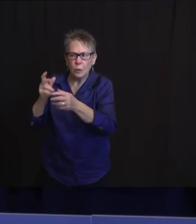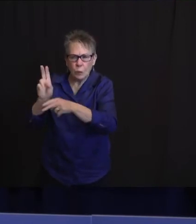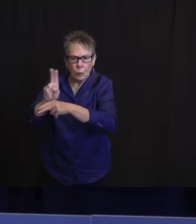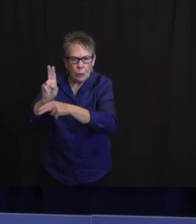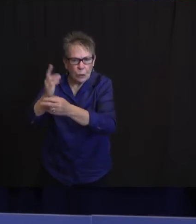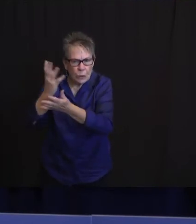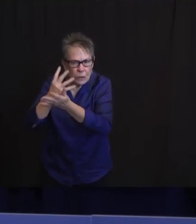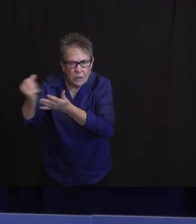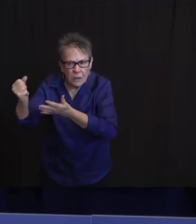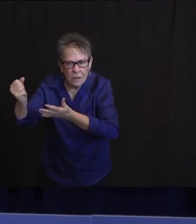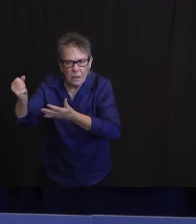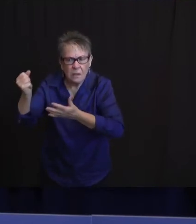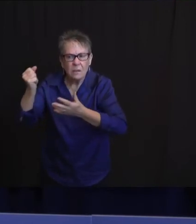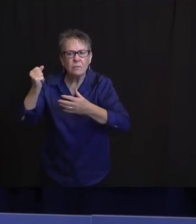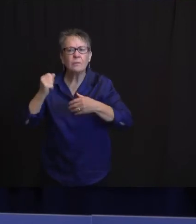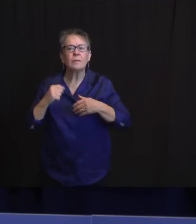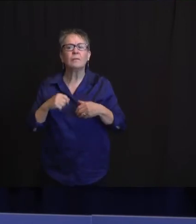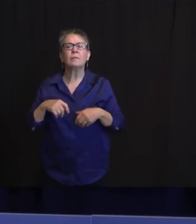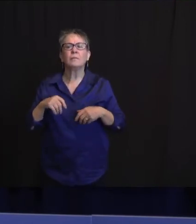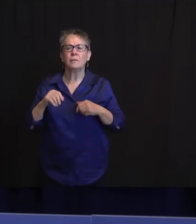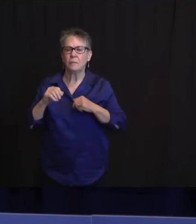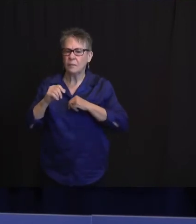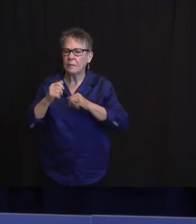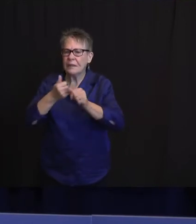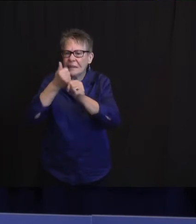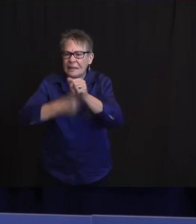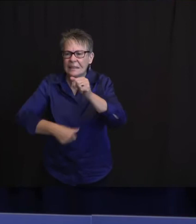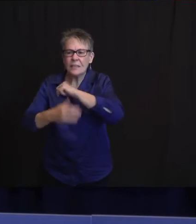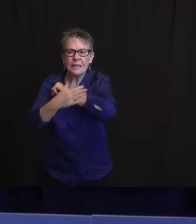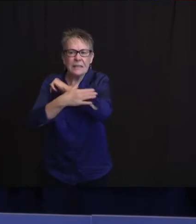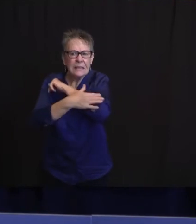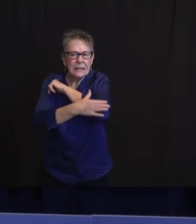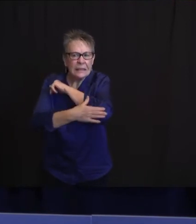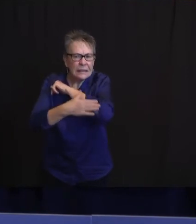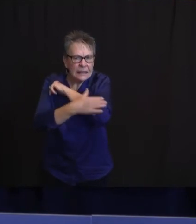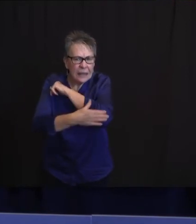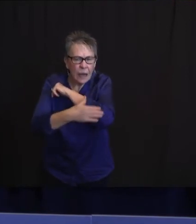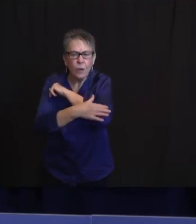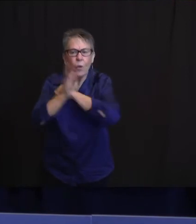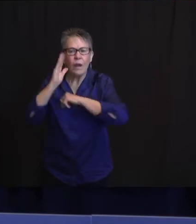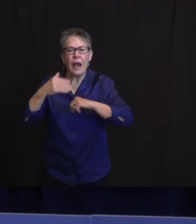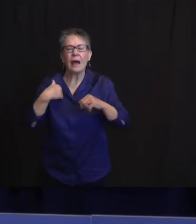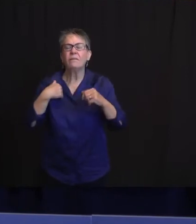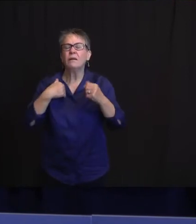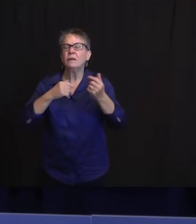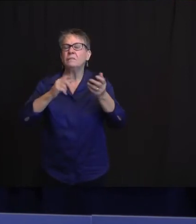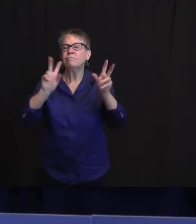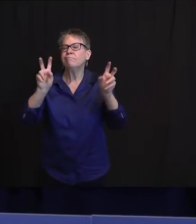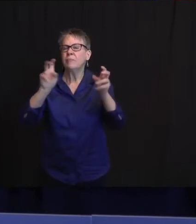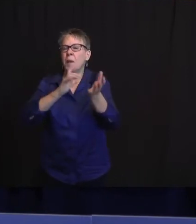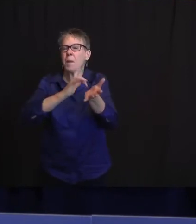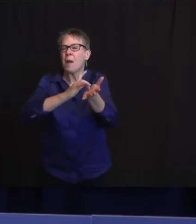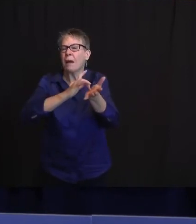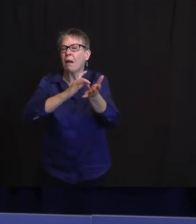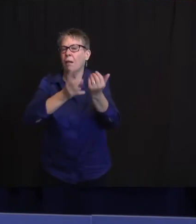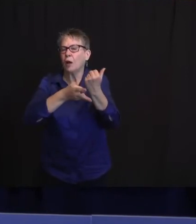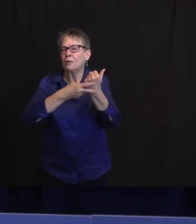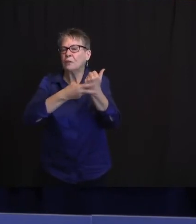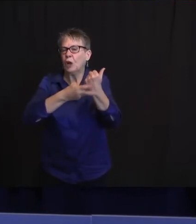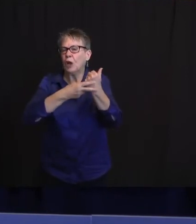we have put out an alert in Vax Matters for individuals that can serve as